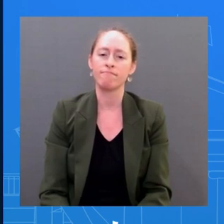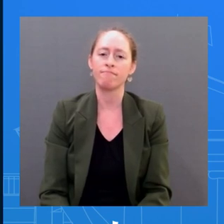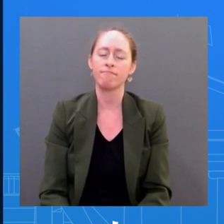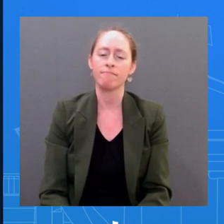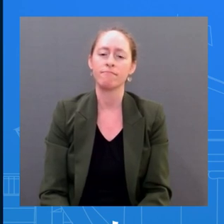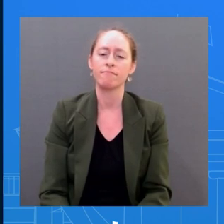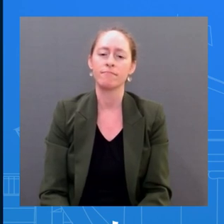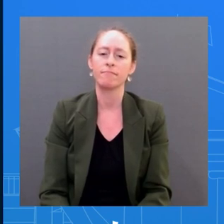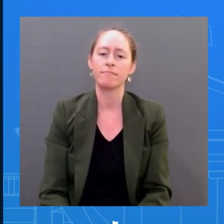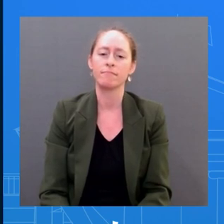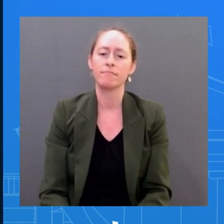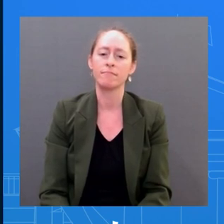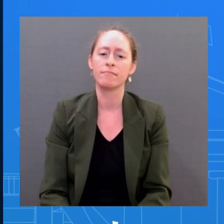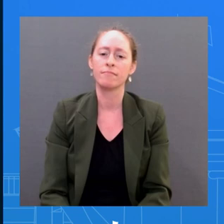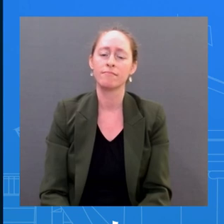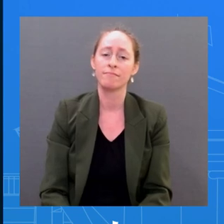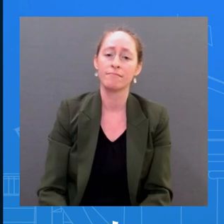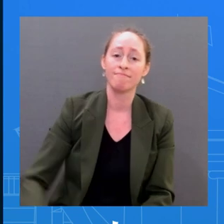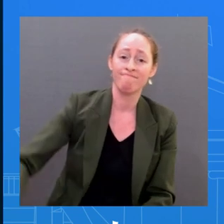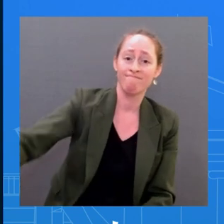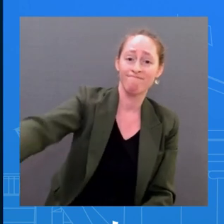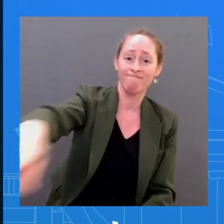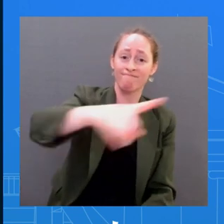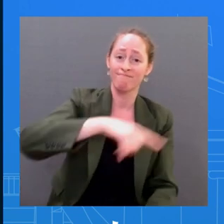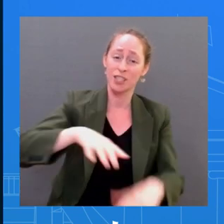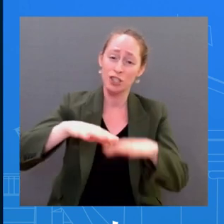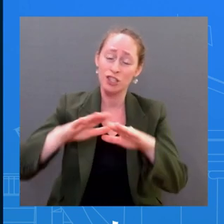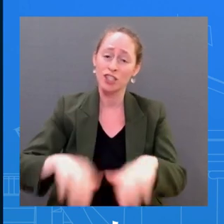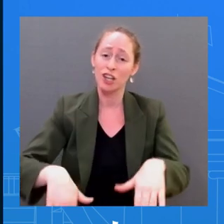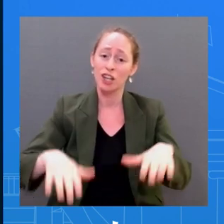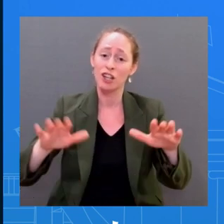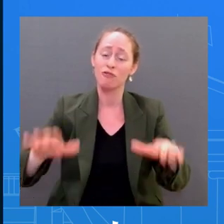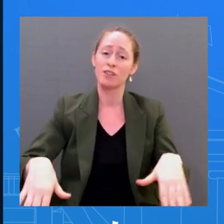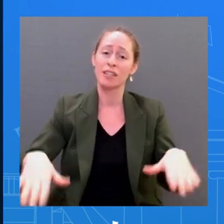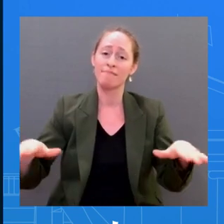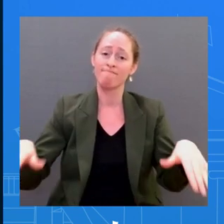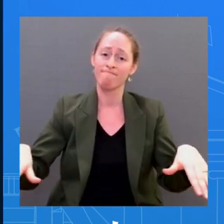all of them our promise that their dreams are not going to be forgotten.